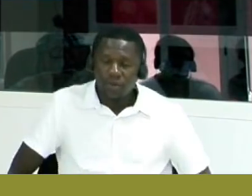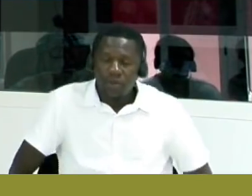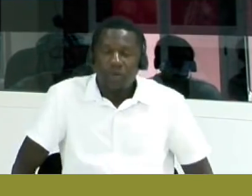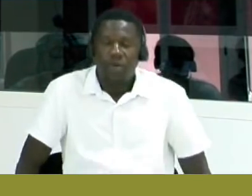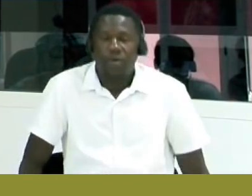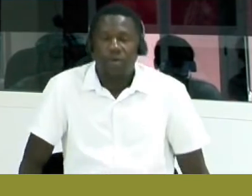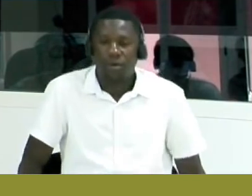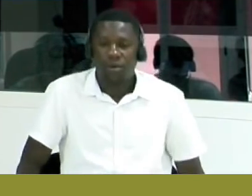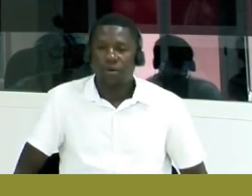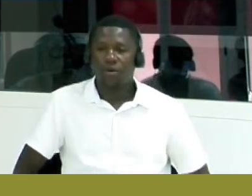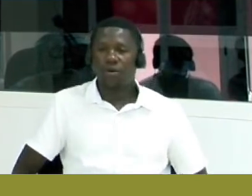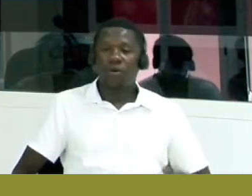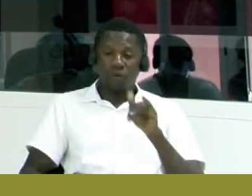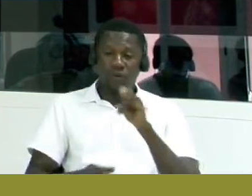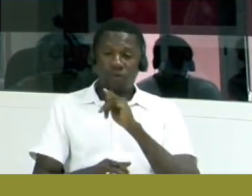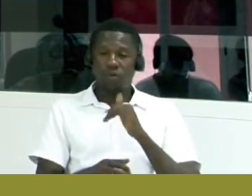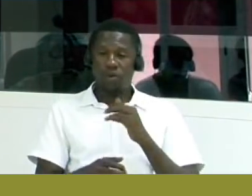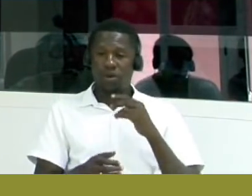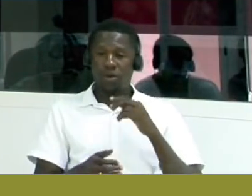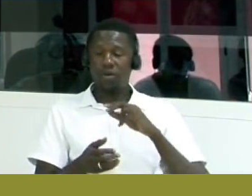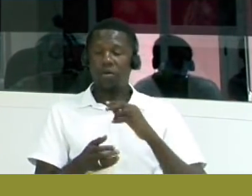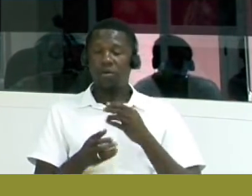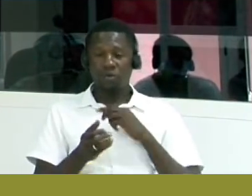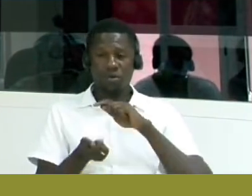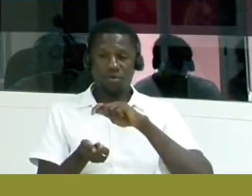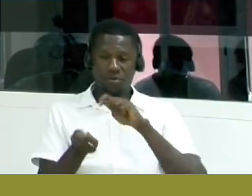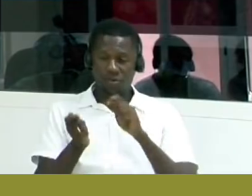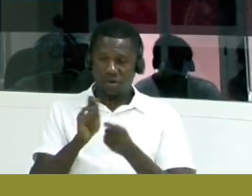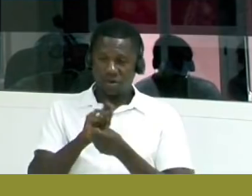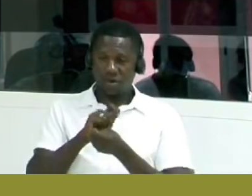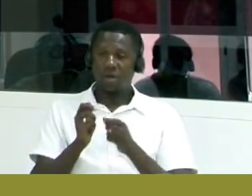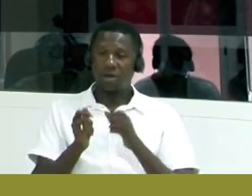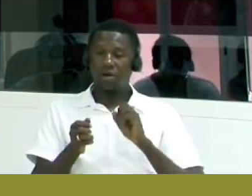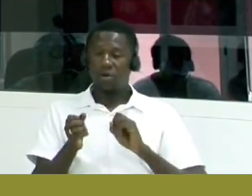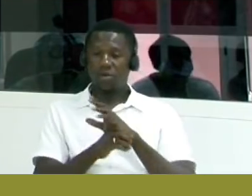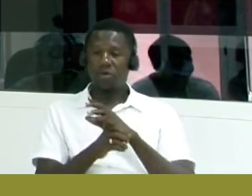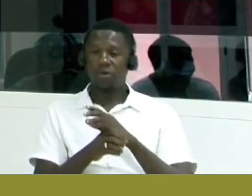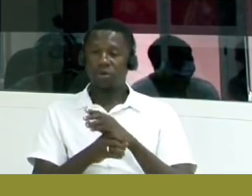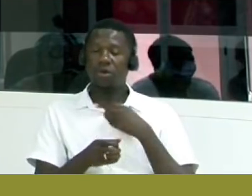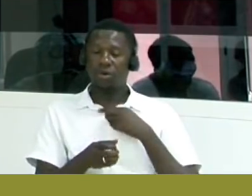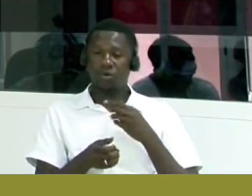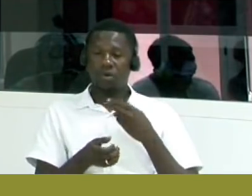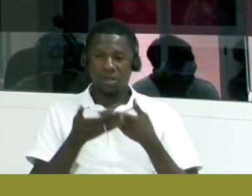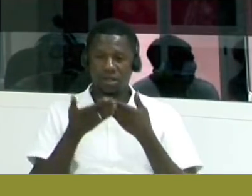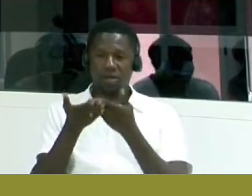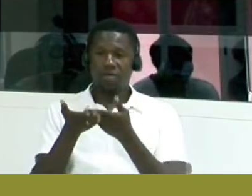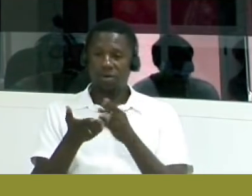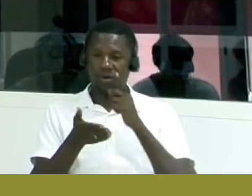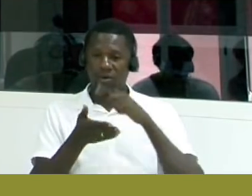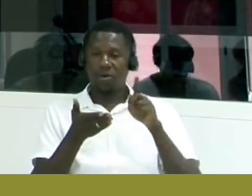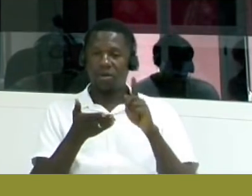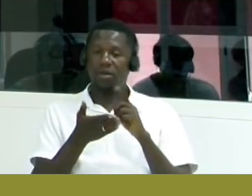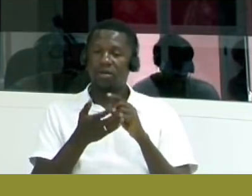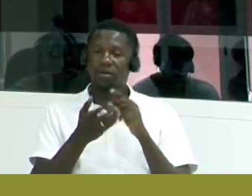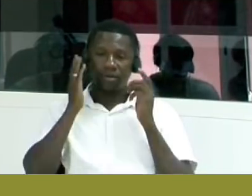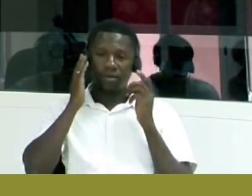which seemingly would modify the operation orders that were issued, correct?